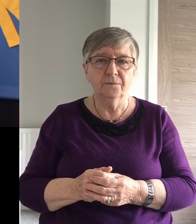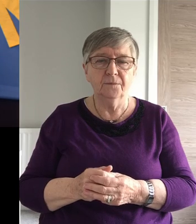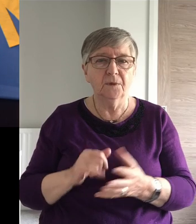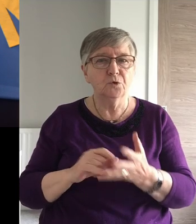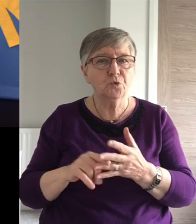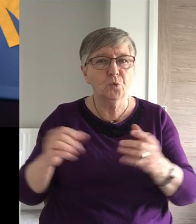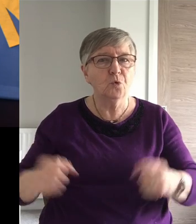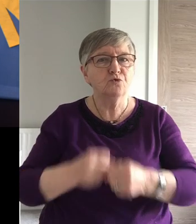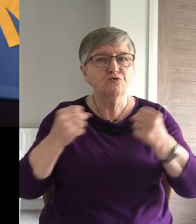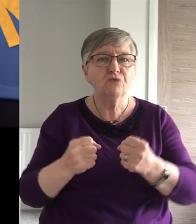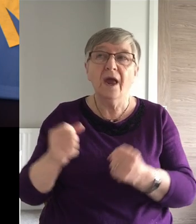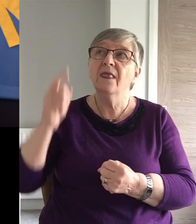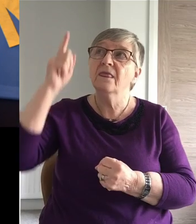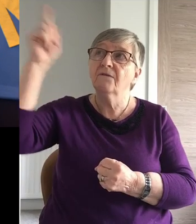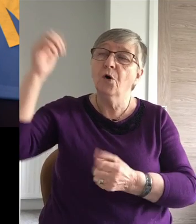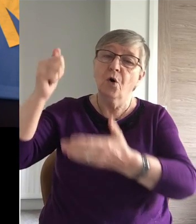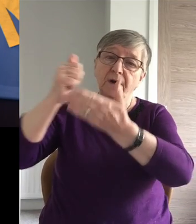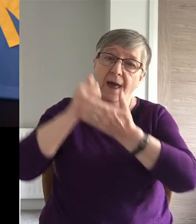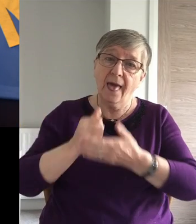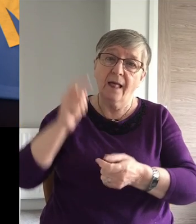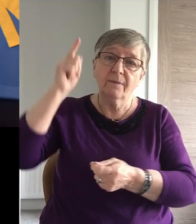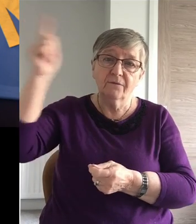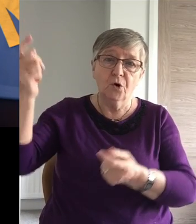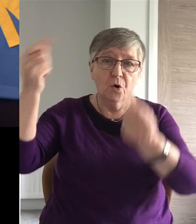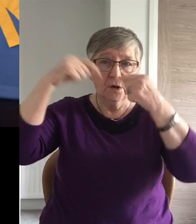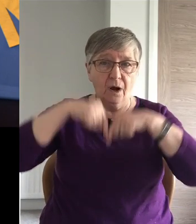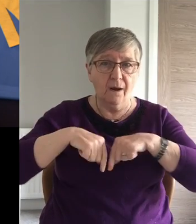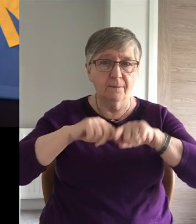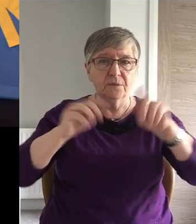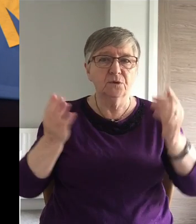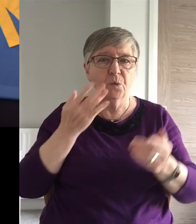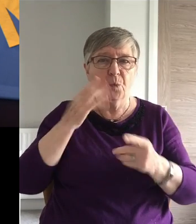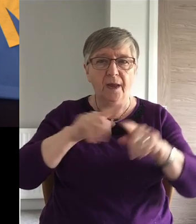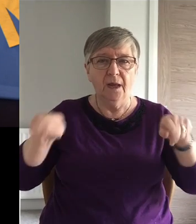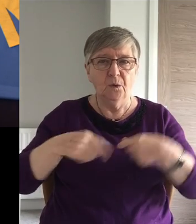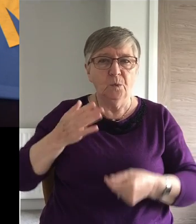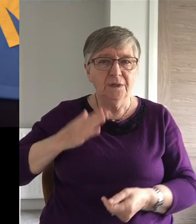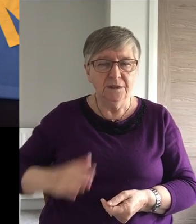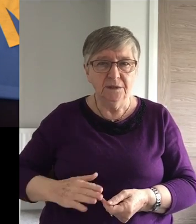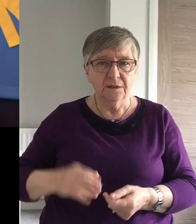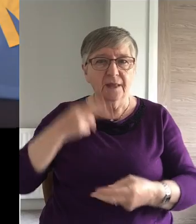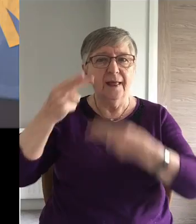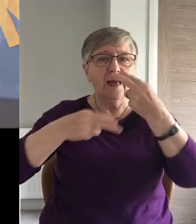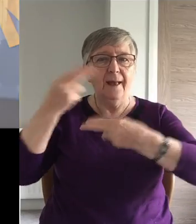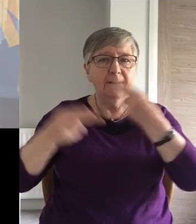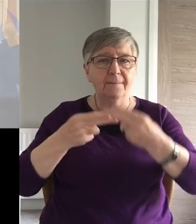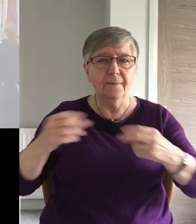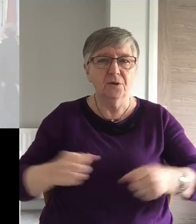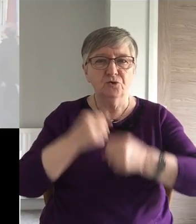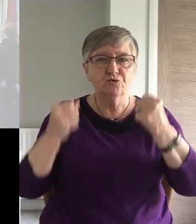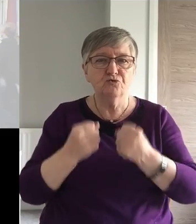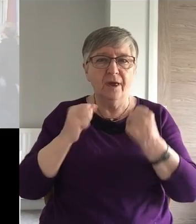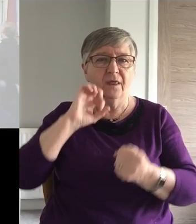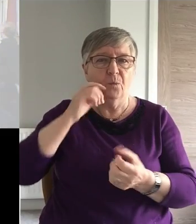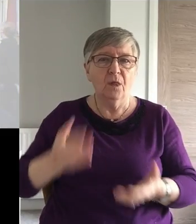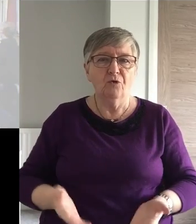Therefore, the strength of God, the help of God coming to us in our need, strength will rise, is our opening hymn.